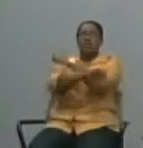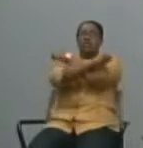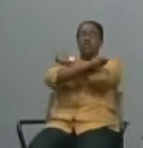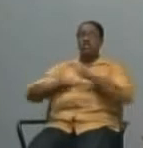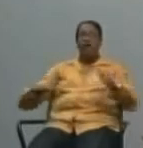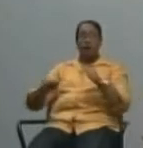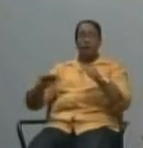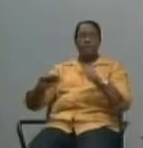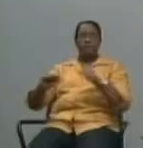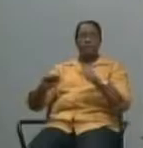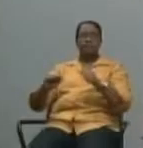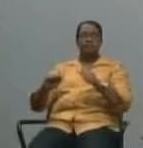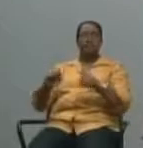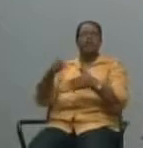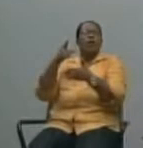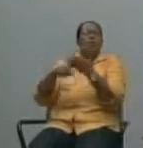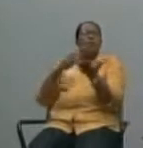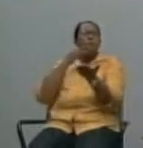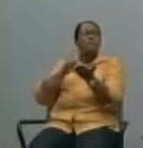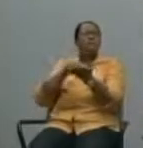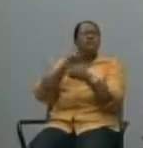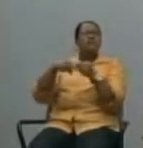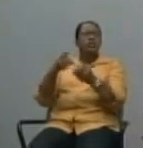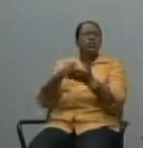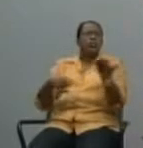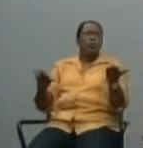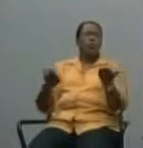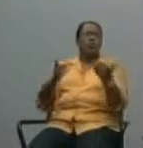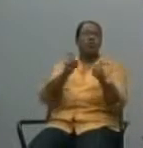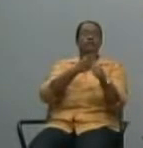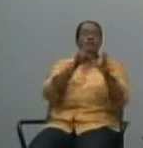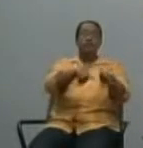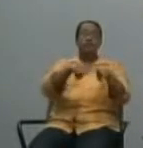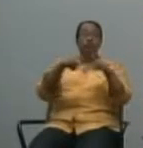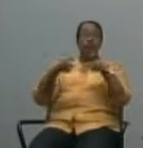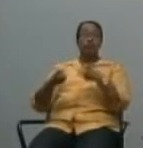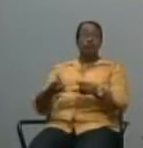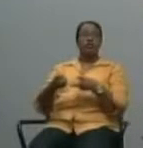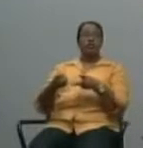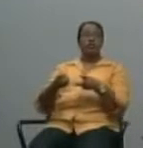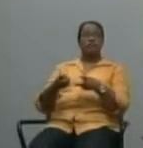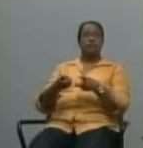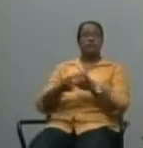was this message about? Today's first reading,